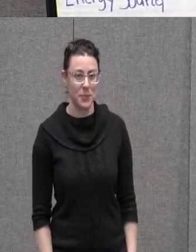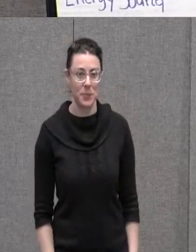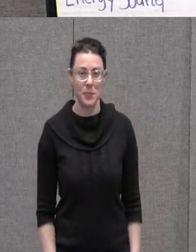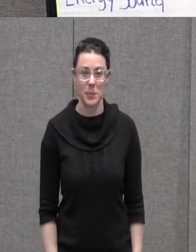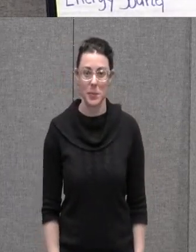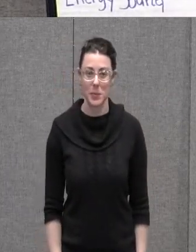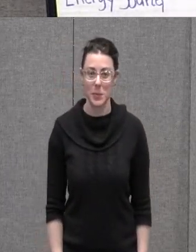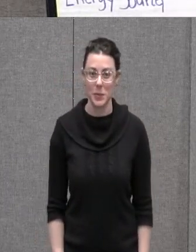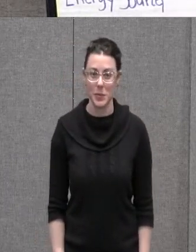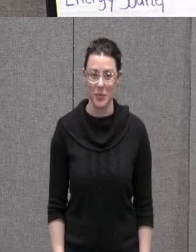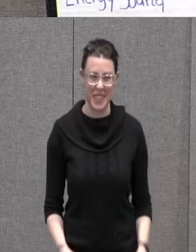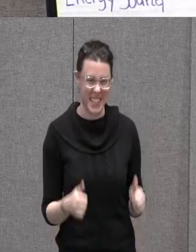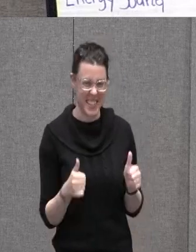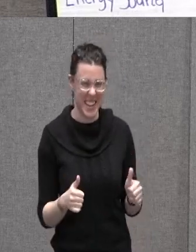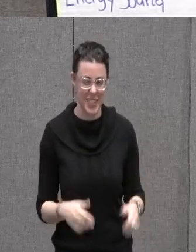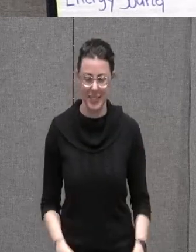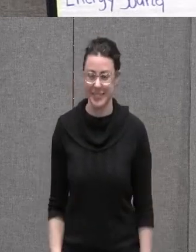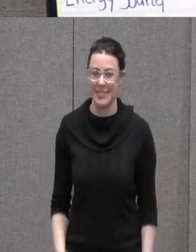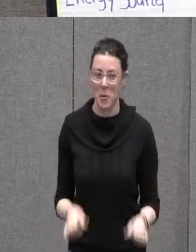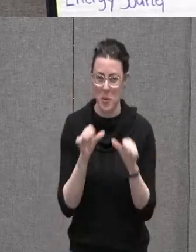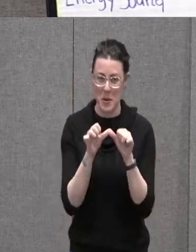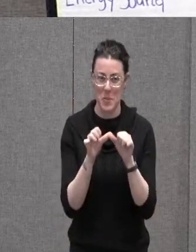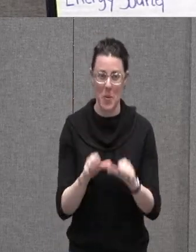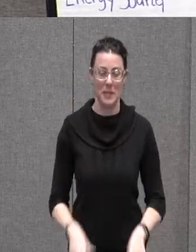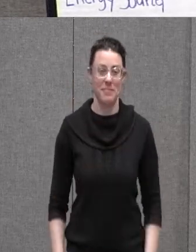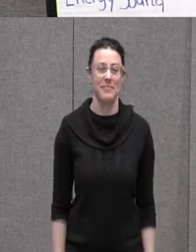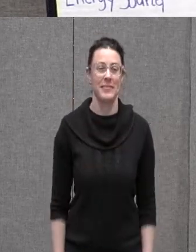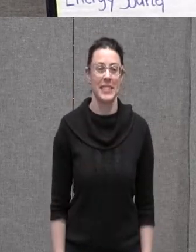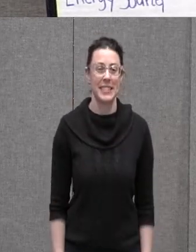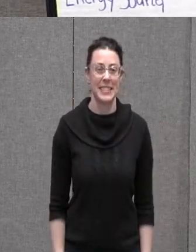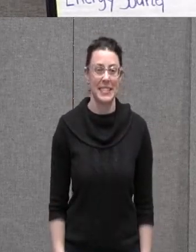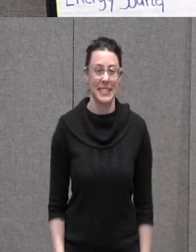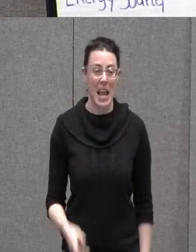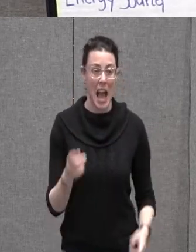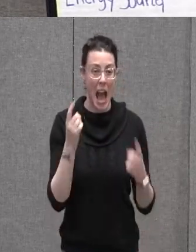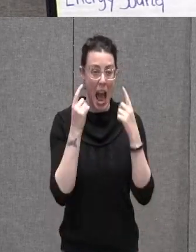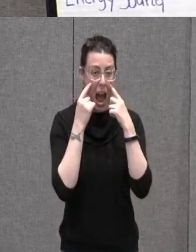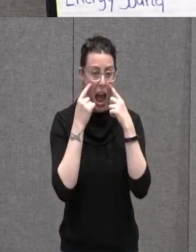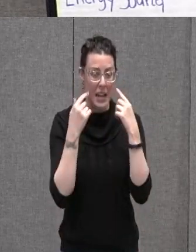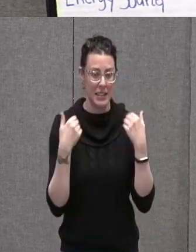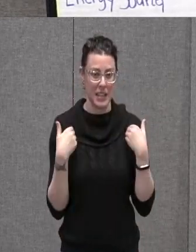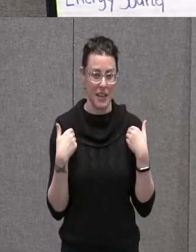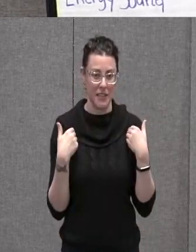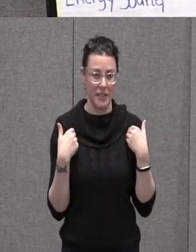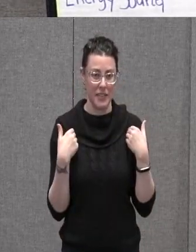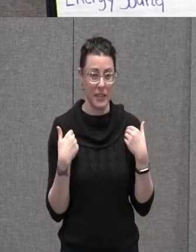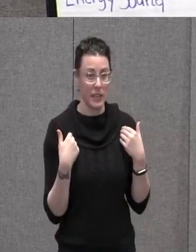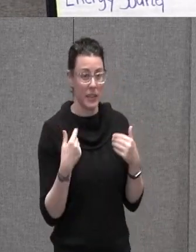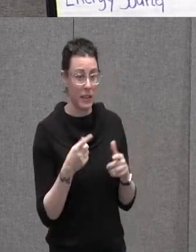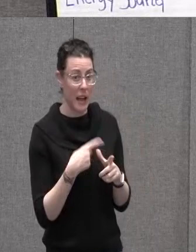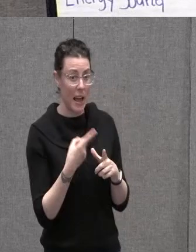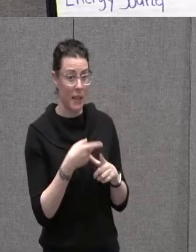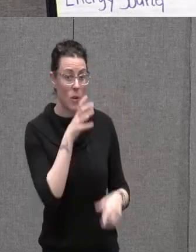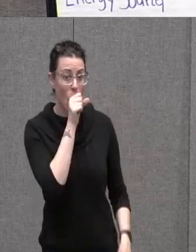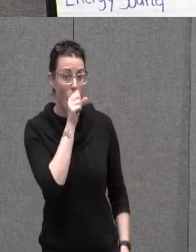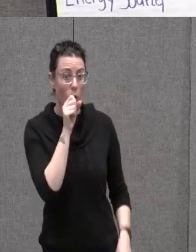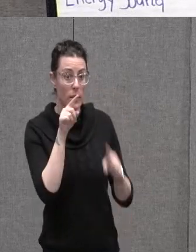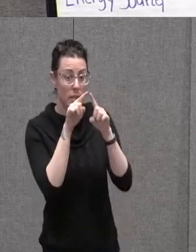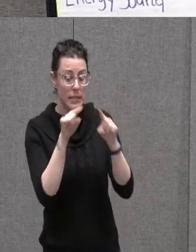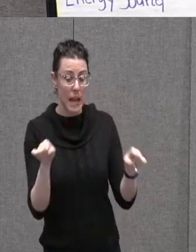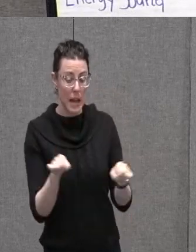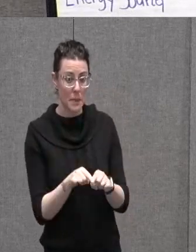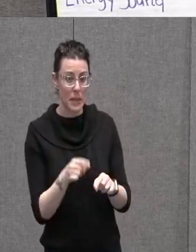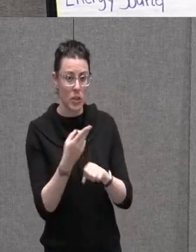We keep it going. Okay. Keep it so going. Spot And then- has eyes. We Very can good. use our orange diamond for